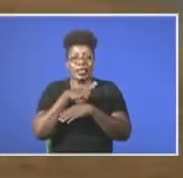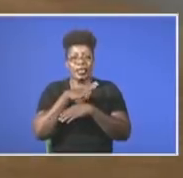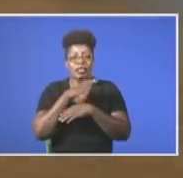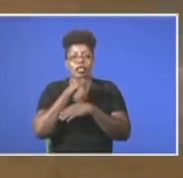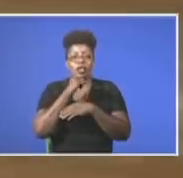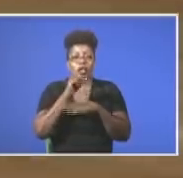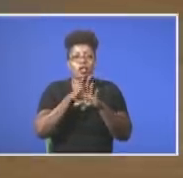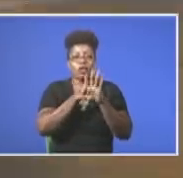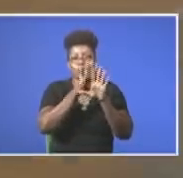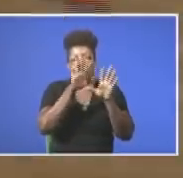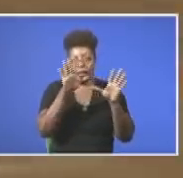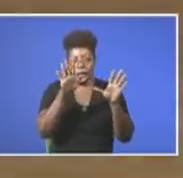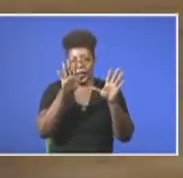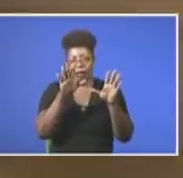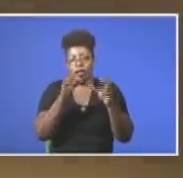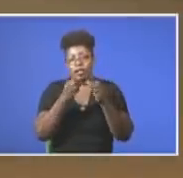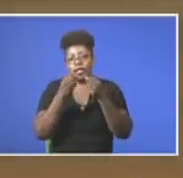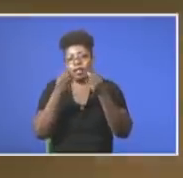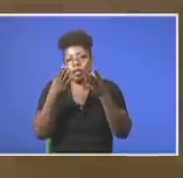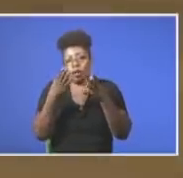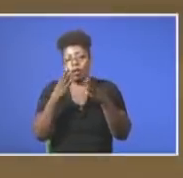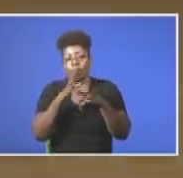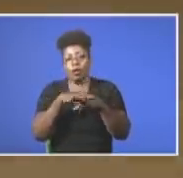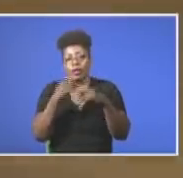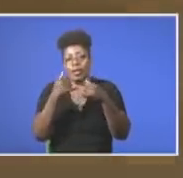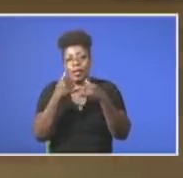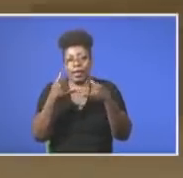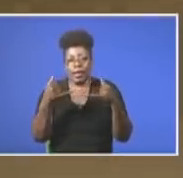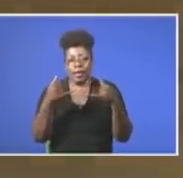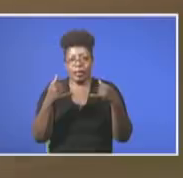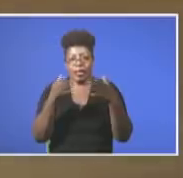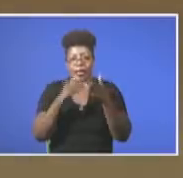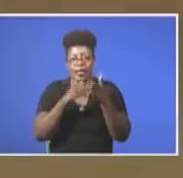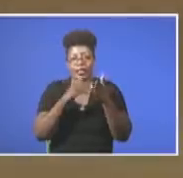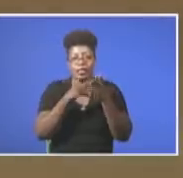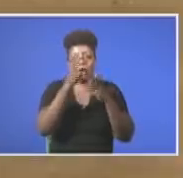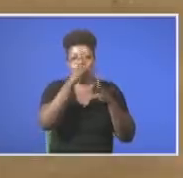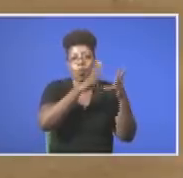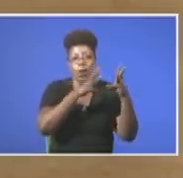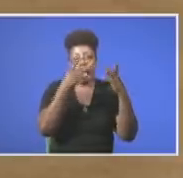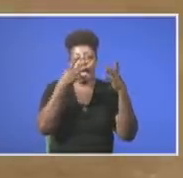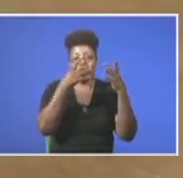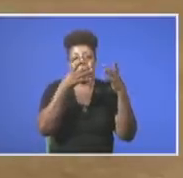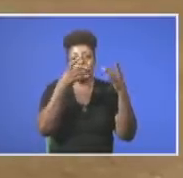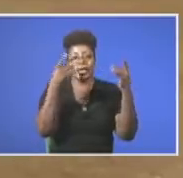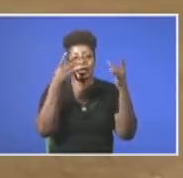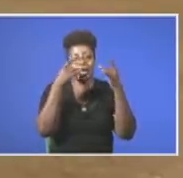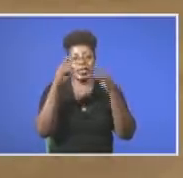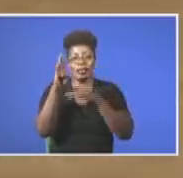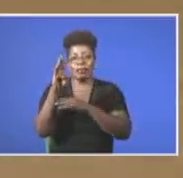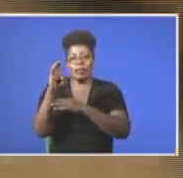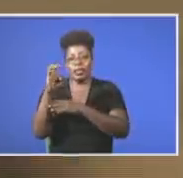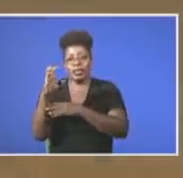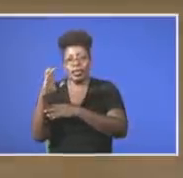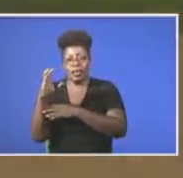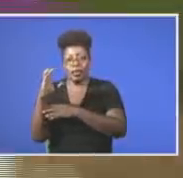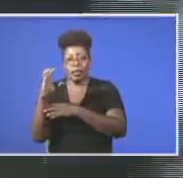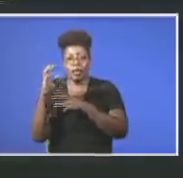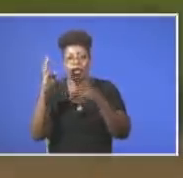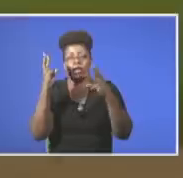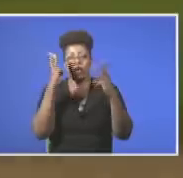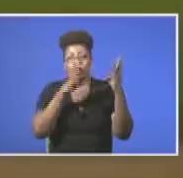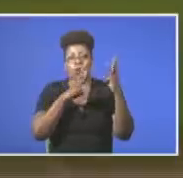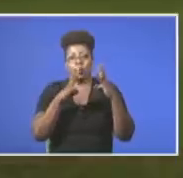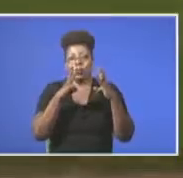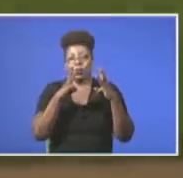so clear-cut, and so there was a lot on the line in last night's game between the Sunshine Auto Wildcats and BTC. A win by the Cats would force a